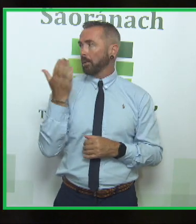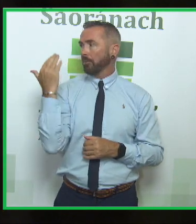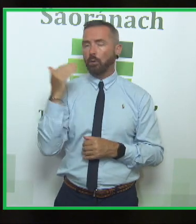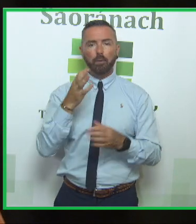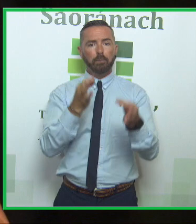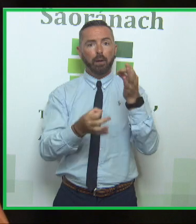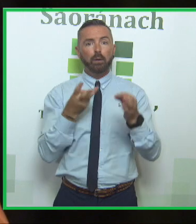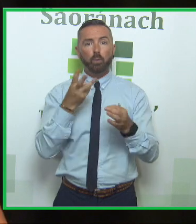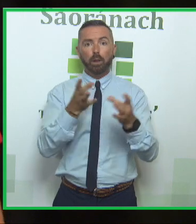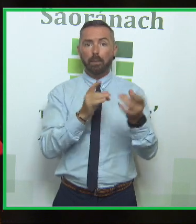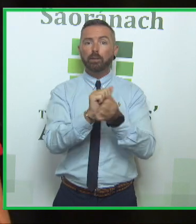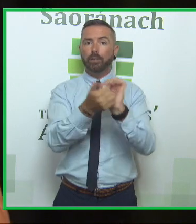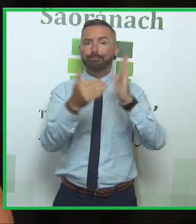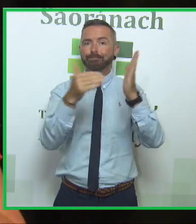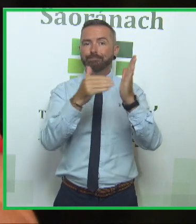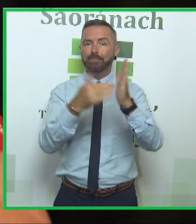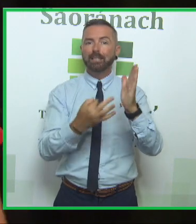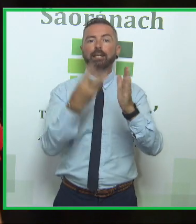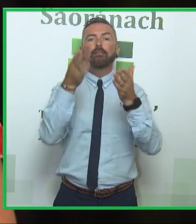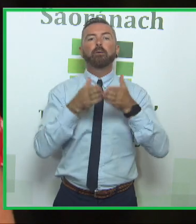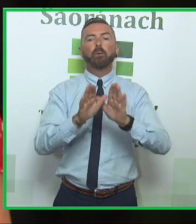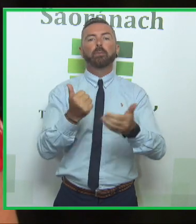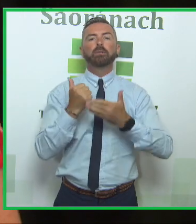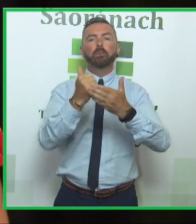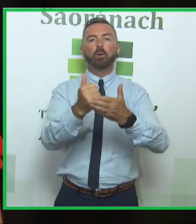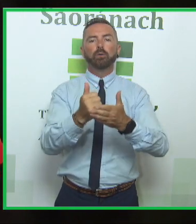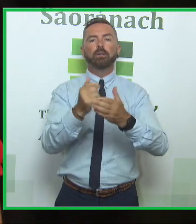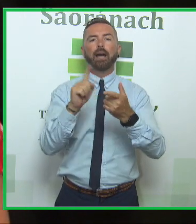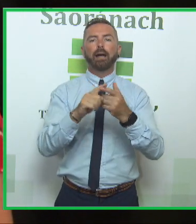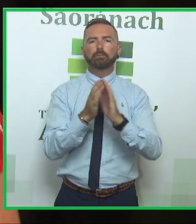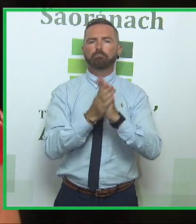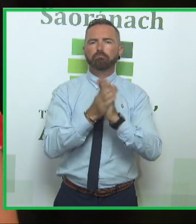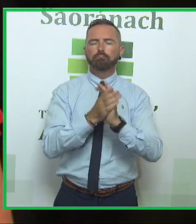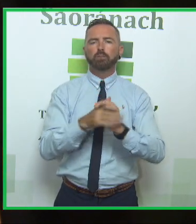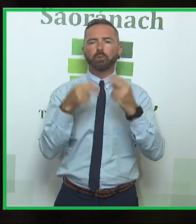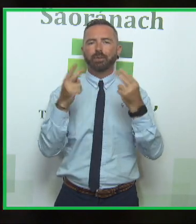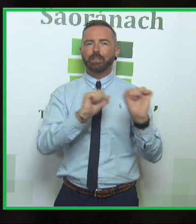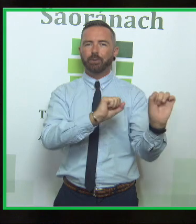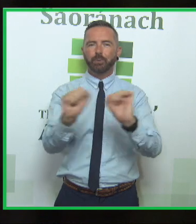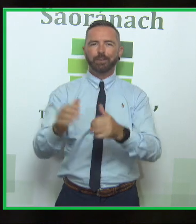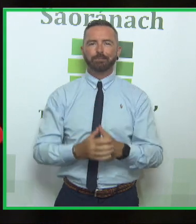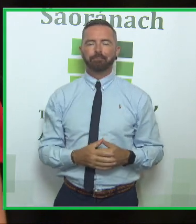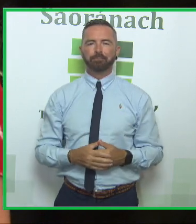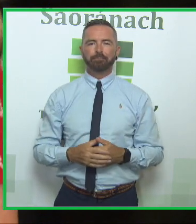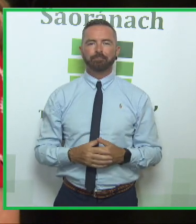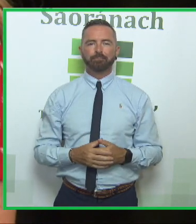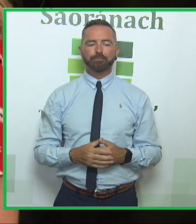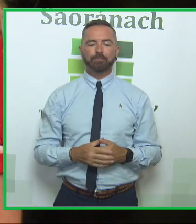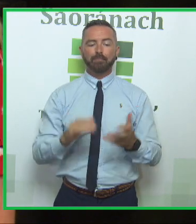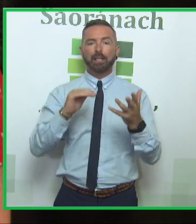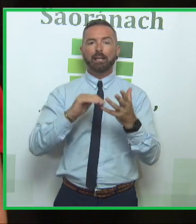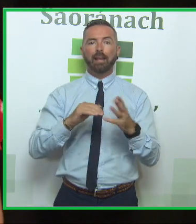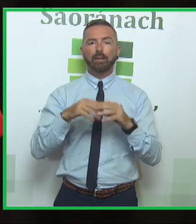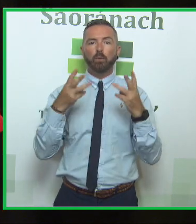politicians will make changes if there's public support for those changes. So we need you. And then the last thing I will say is